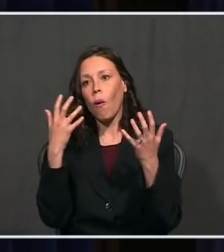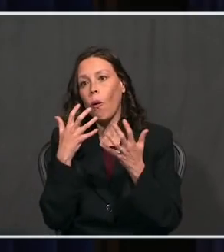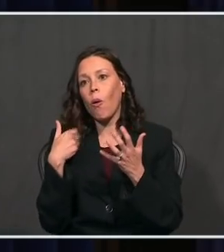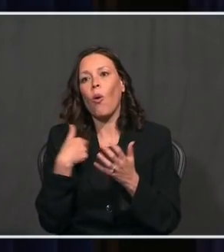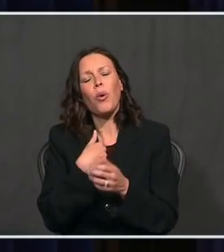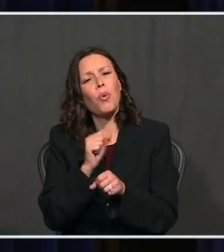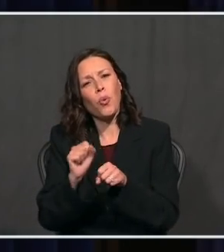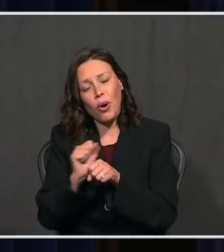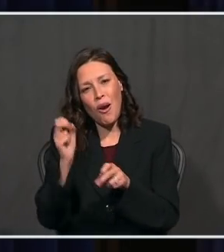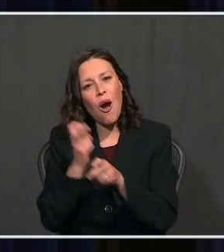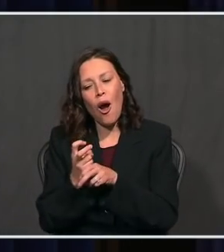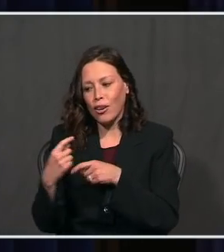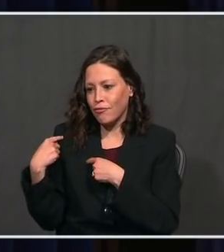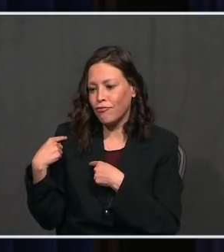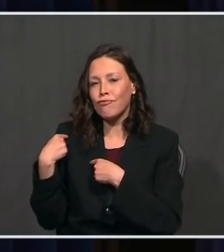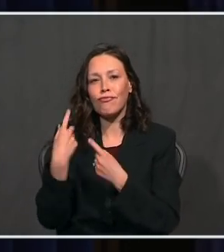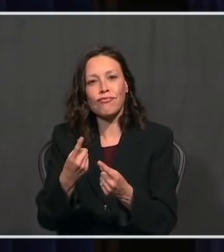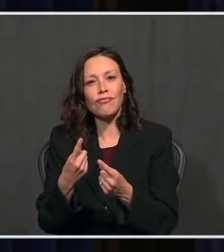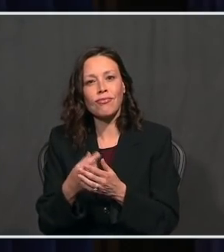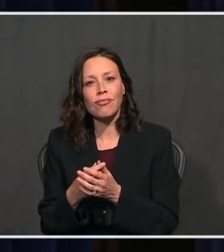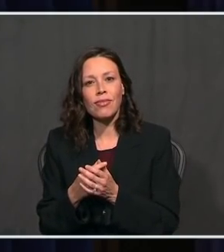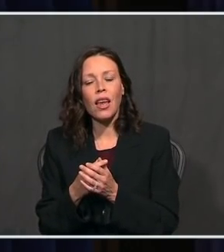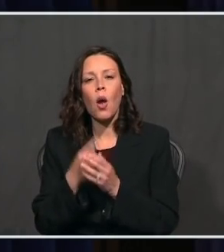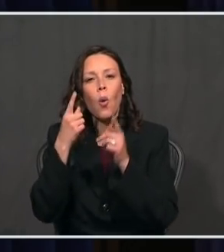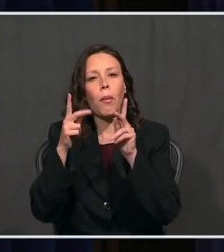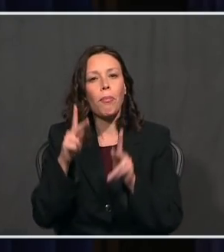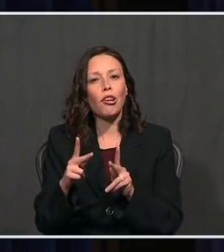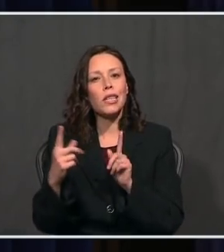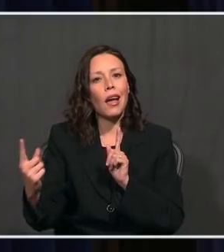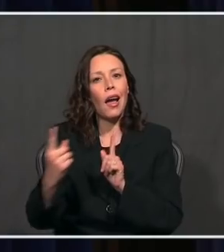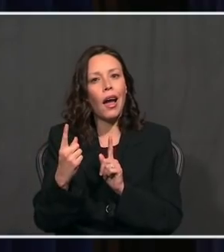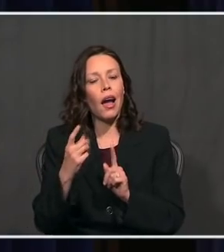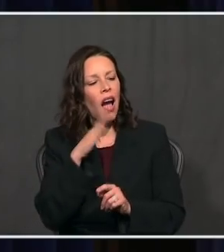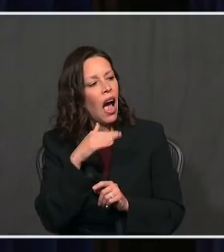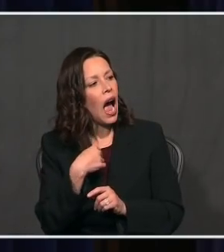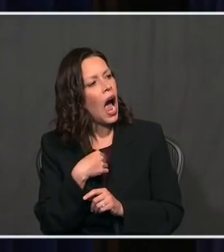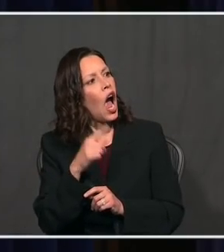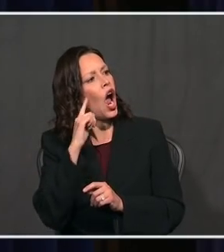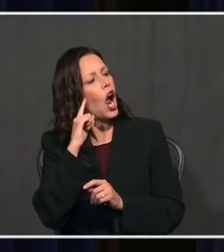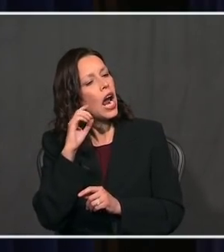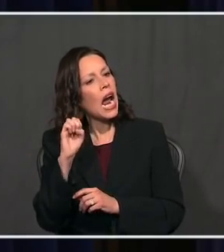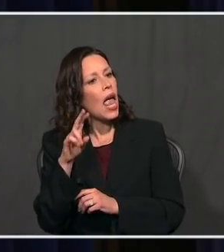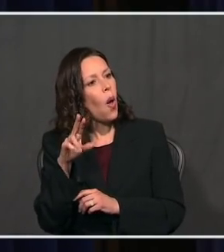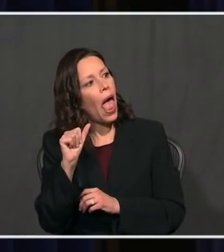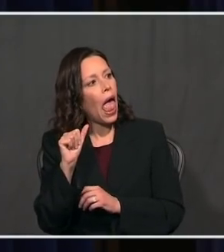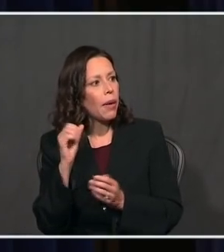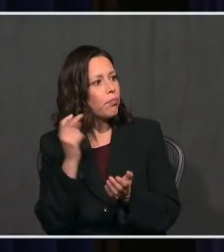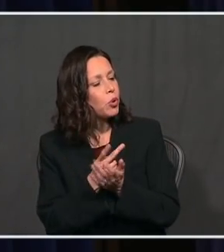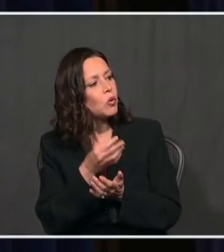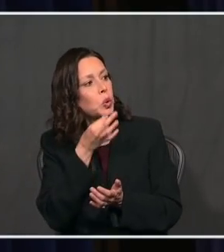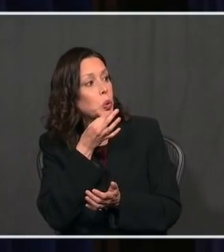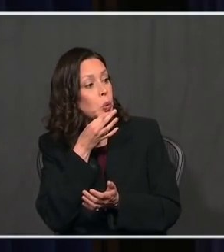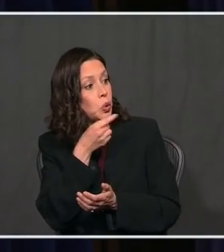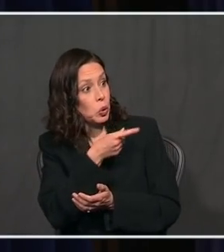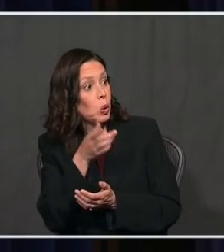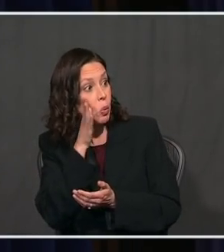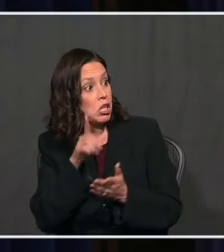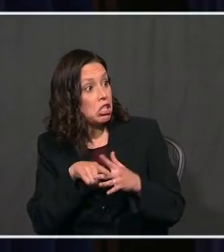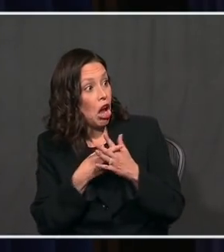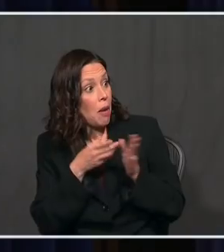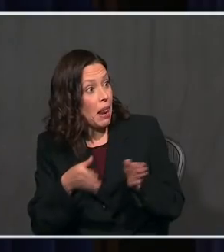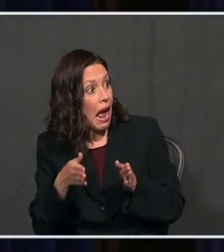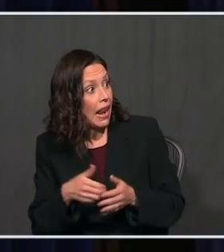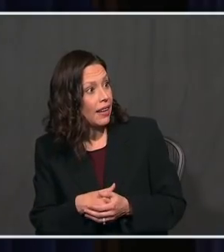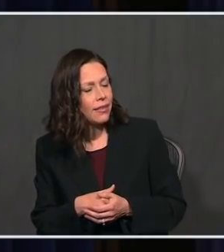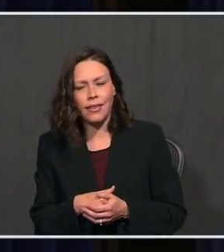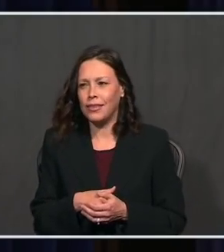gone into this. Somebody said to me the other day, oh, I heard there's EUA coming about. Are you guys going to start